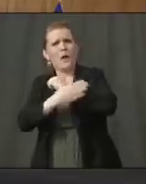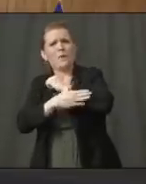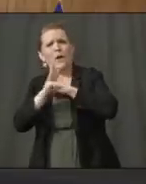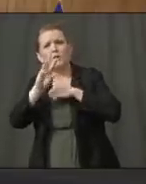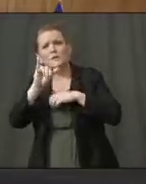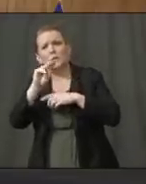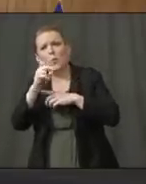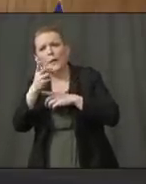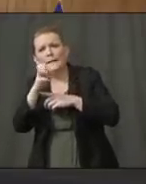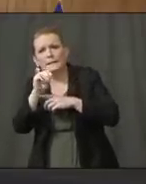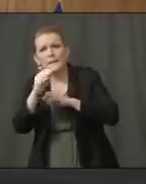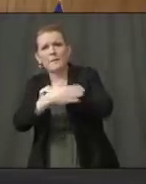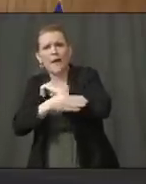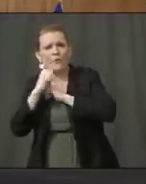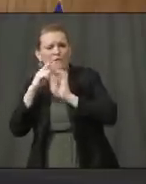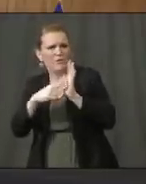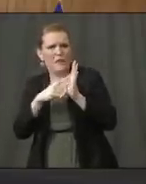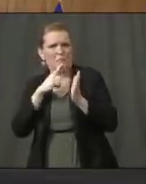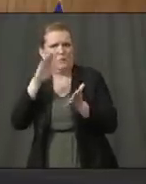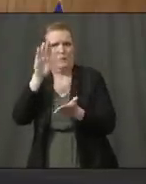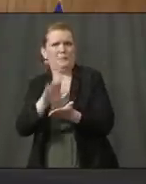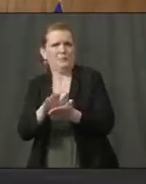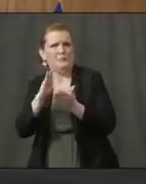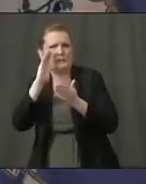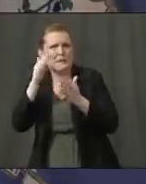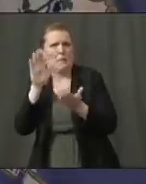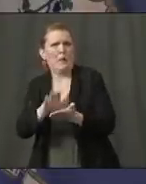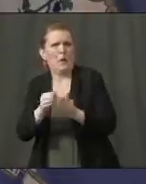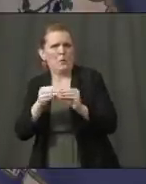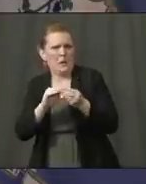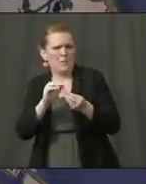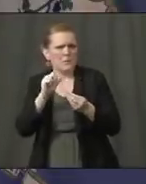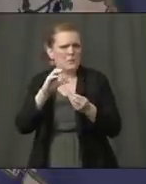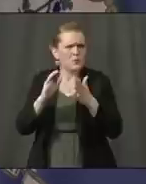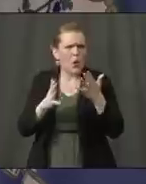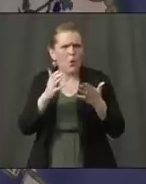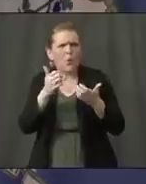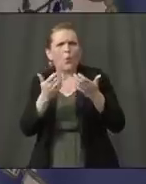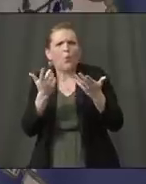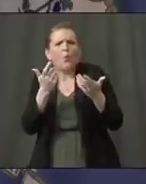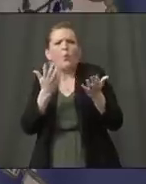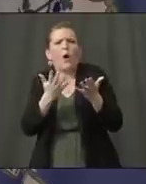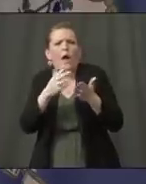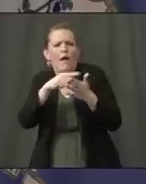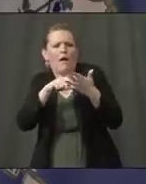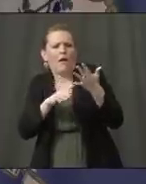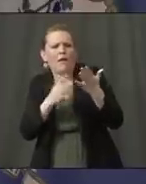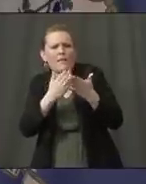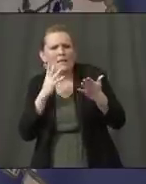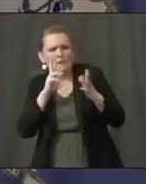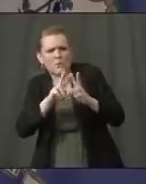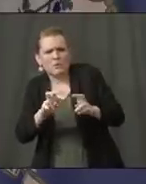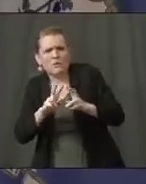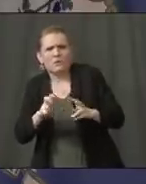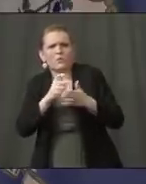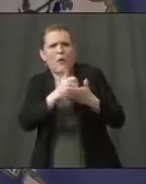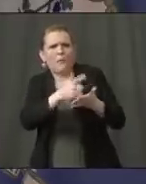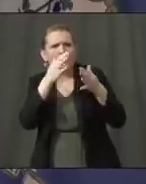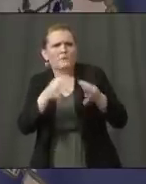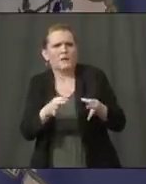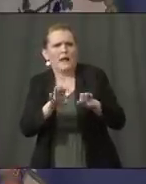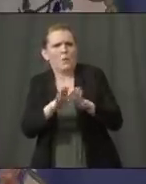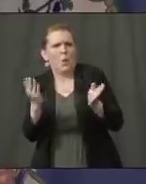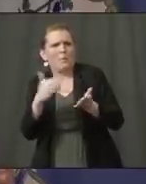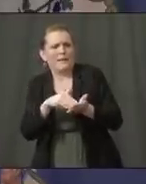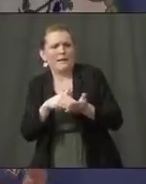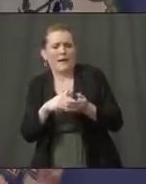some of those counties? Yeah, that's why I've got this advisory group made up of business leaders and scientific leaders. I